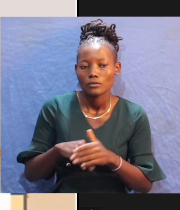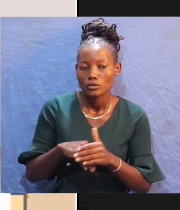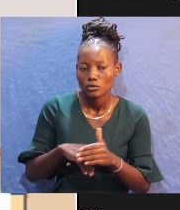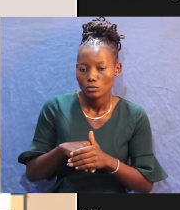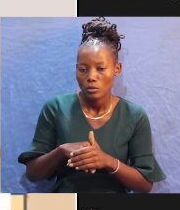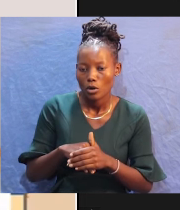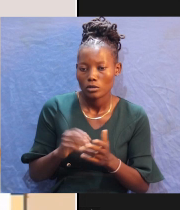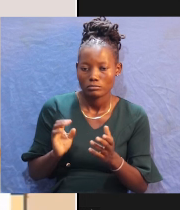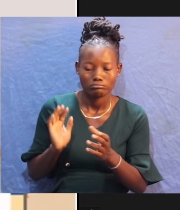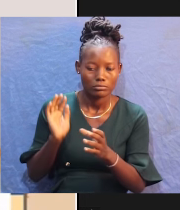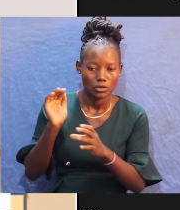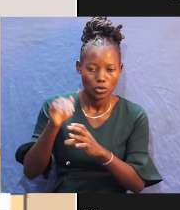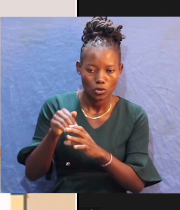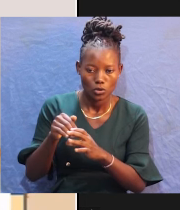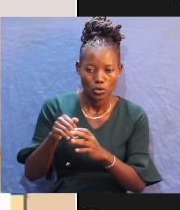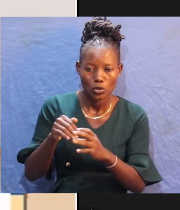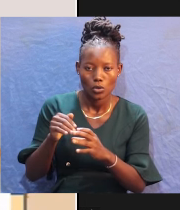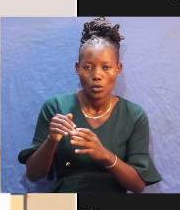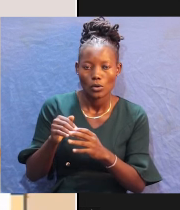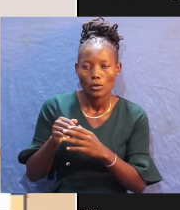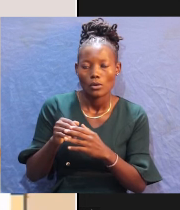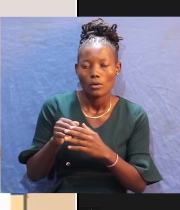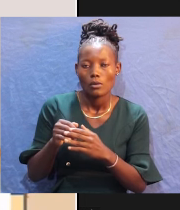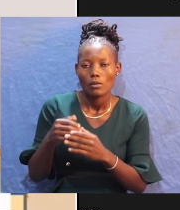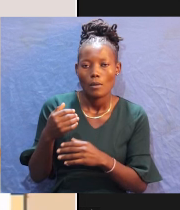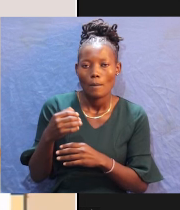involved. All children, no matter